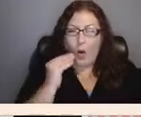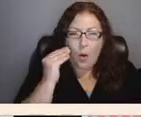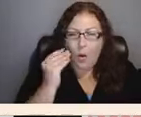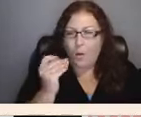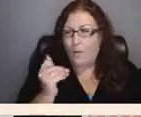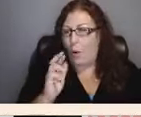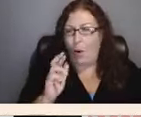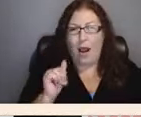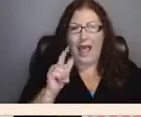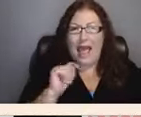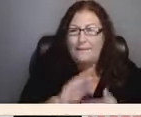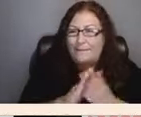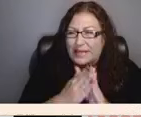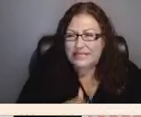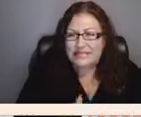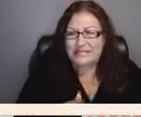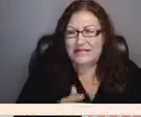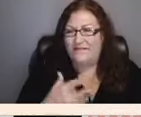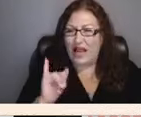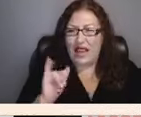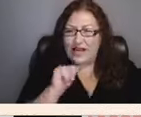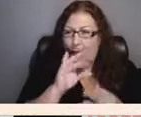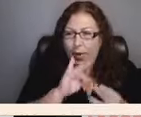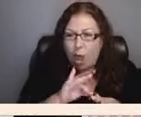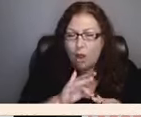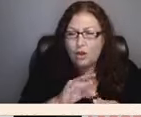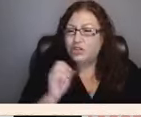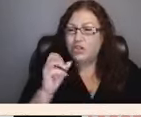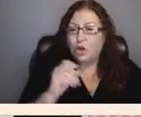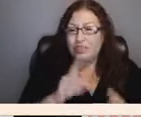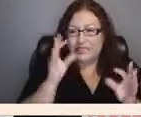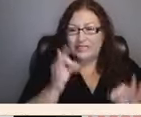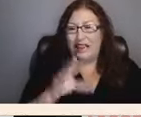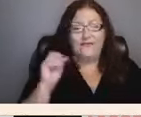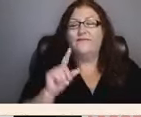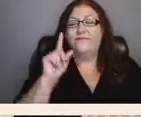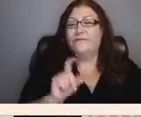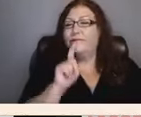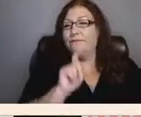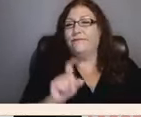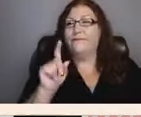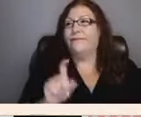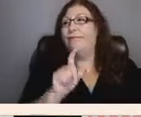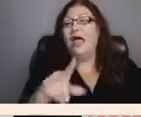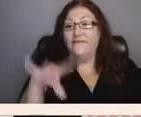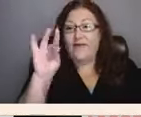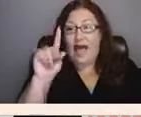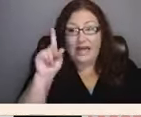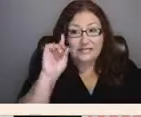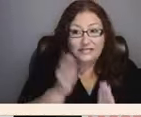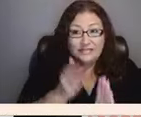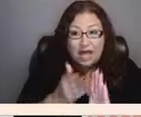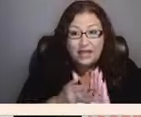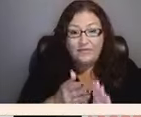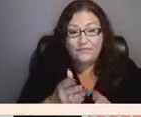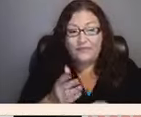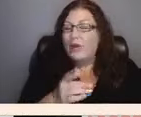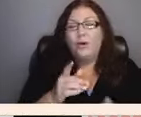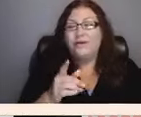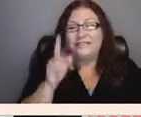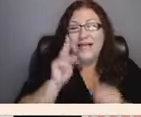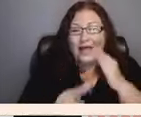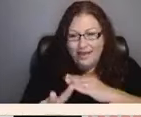belonging. Off she goes, but she finds this kind of the psychic on the way. And he goes, oh, looks in the crystal ball. No, you need to go back.